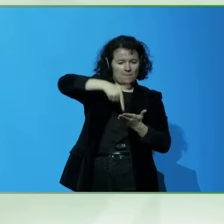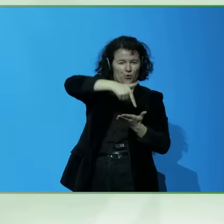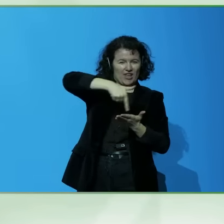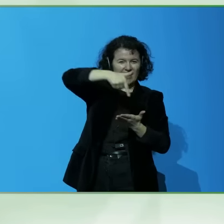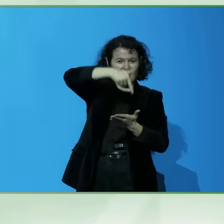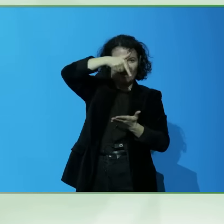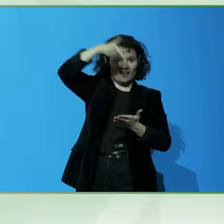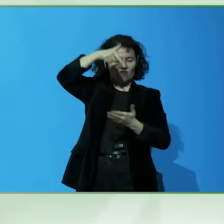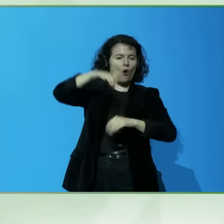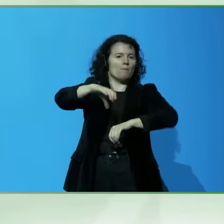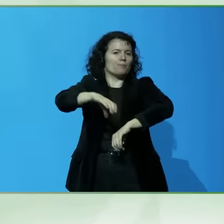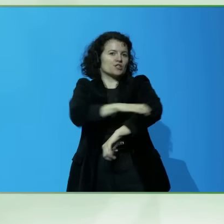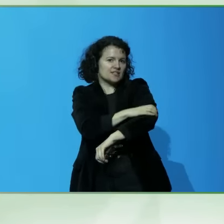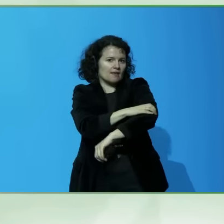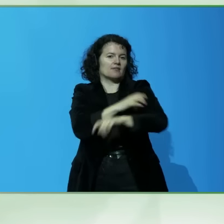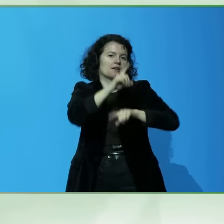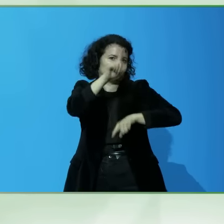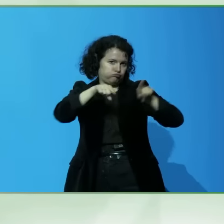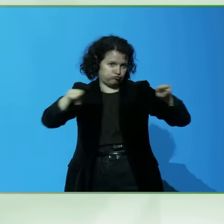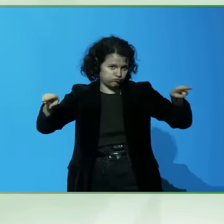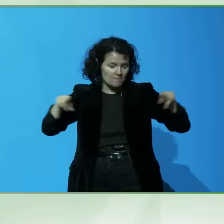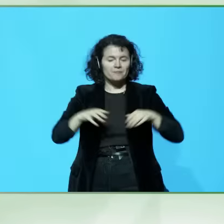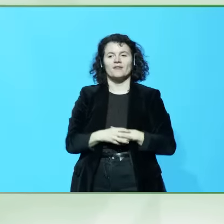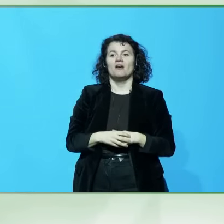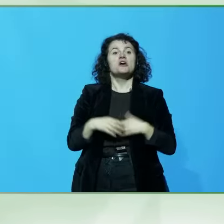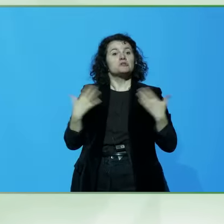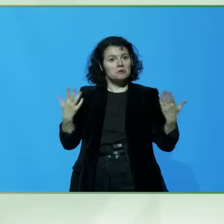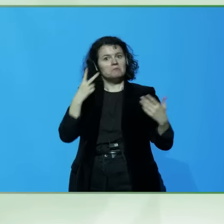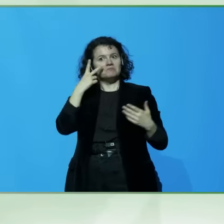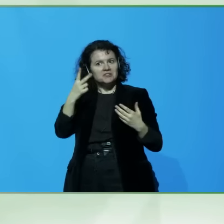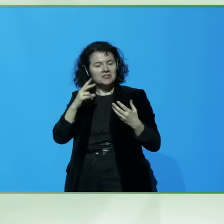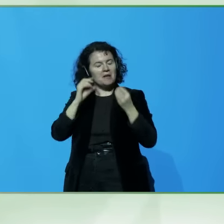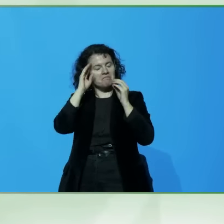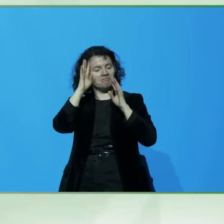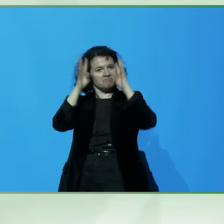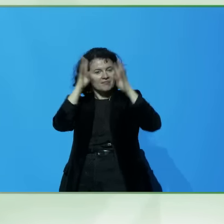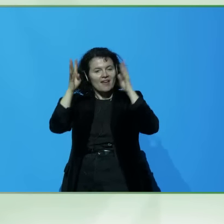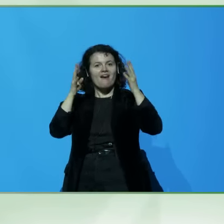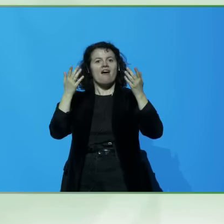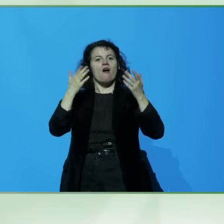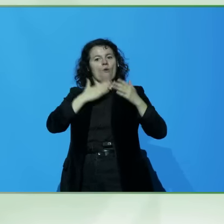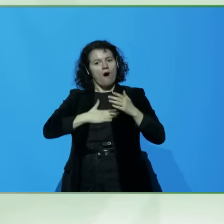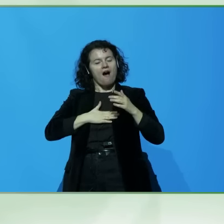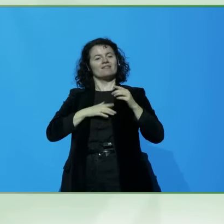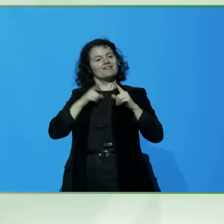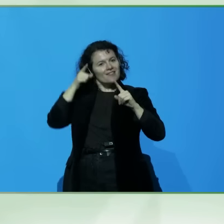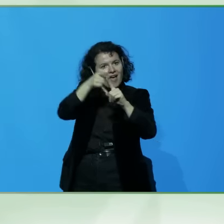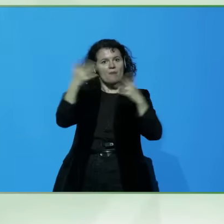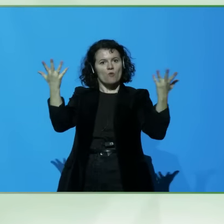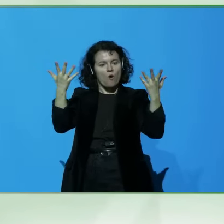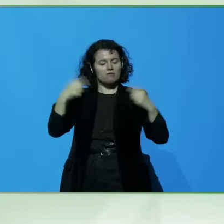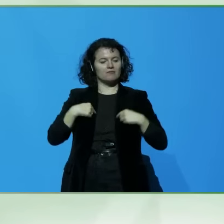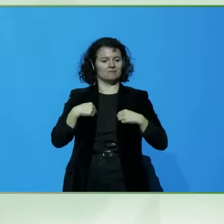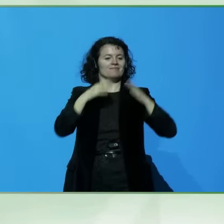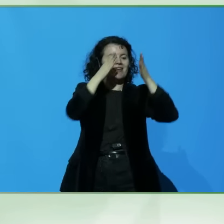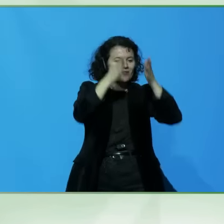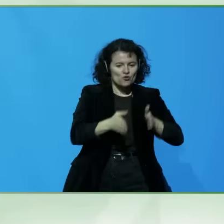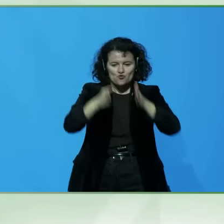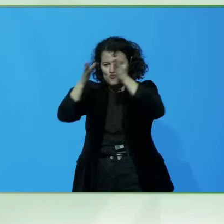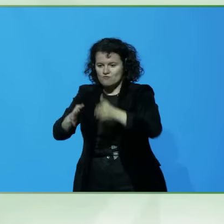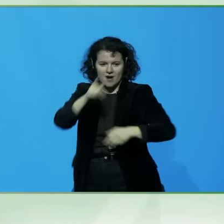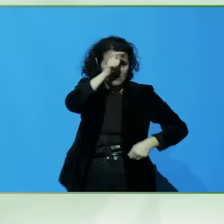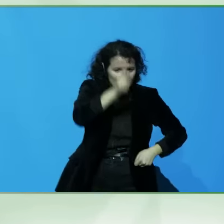stands out is the creativity, ingenuity, and commitment to human dignity behind each of these